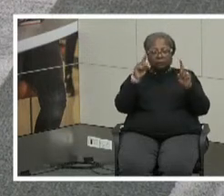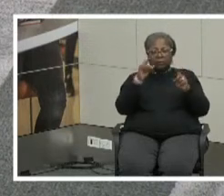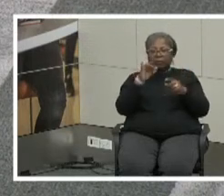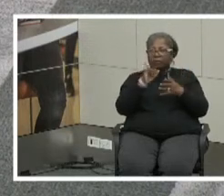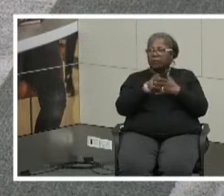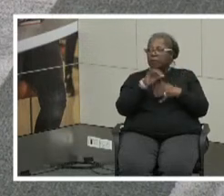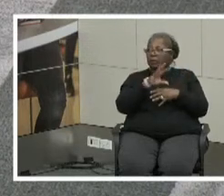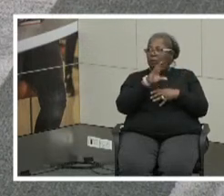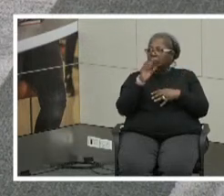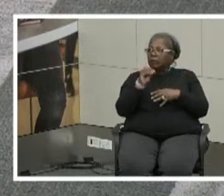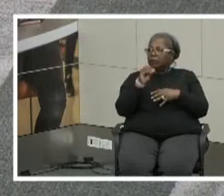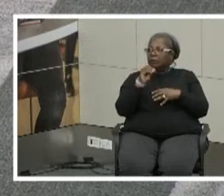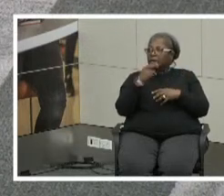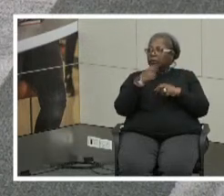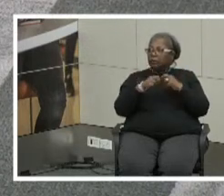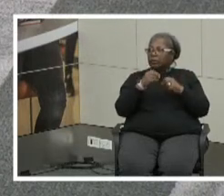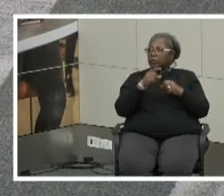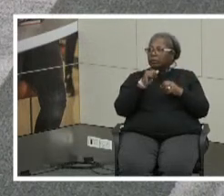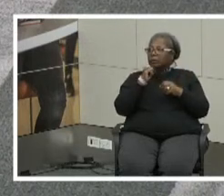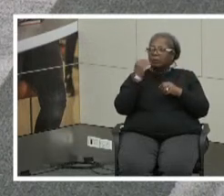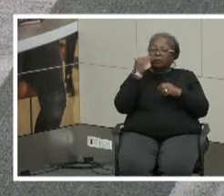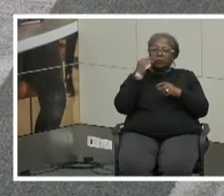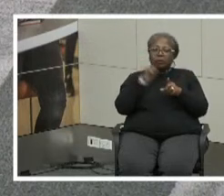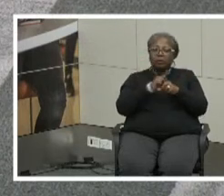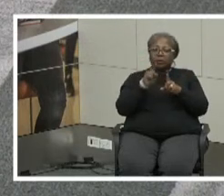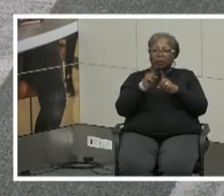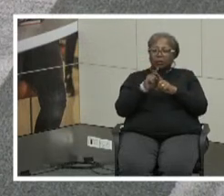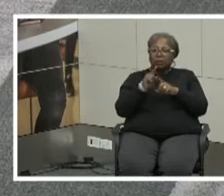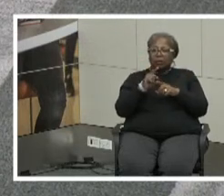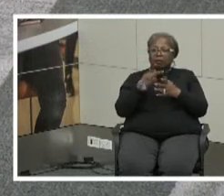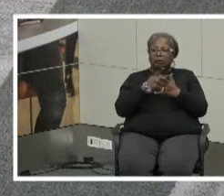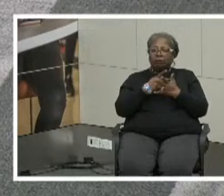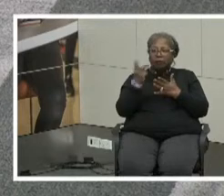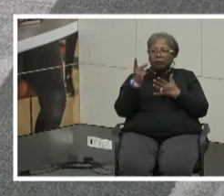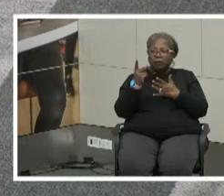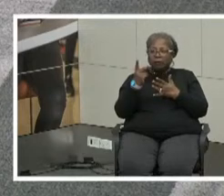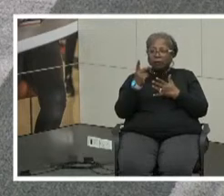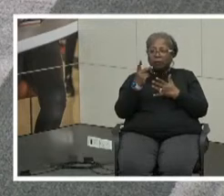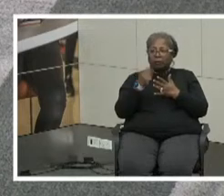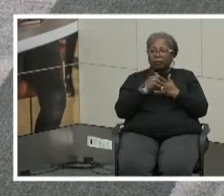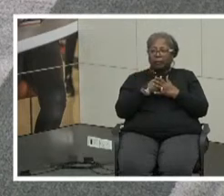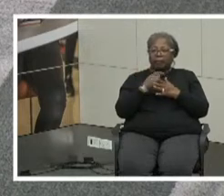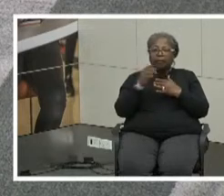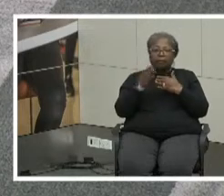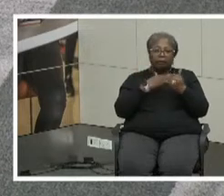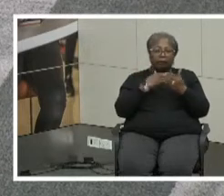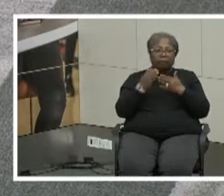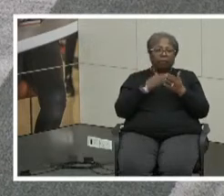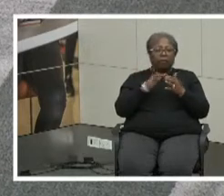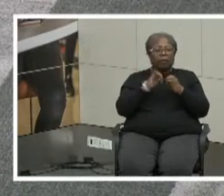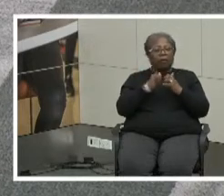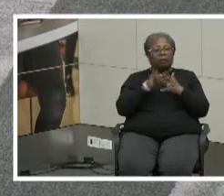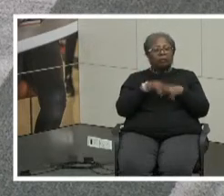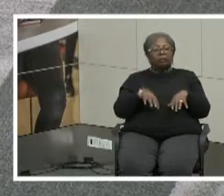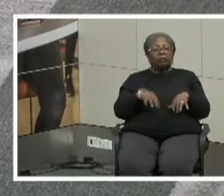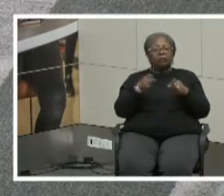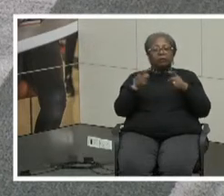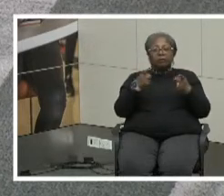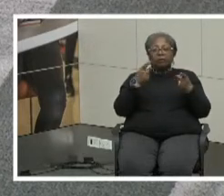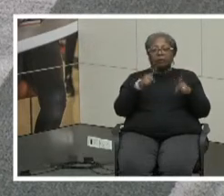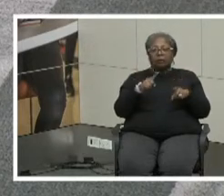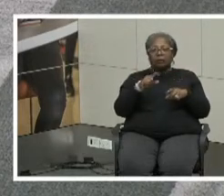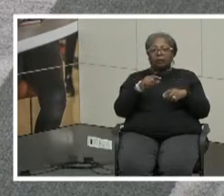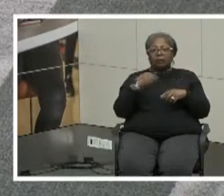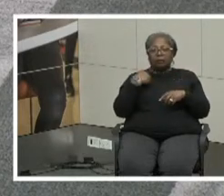that company's stagnation and is widely known in the tech industry as a failure regardless of how this takeover occurred you are now the